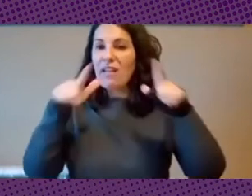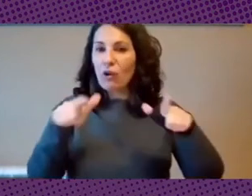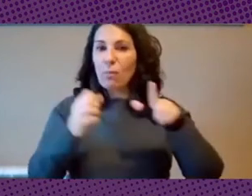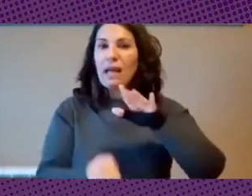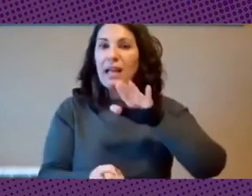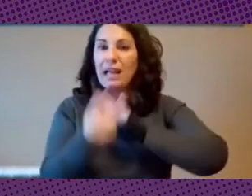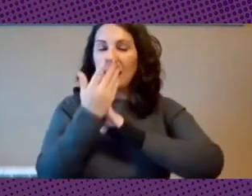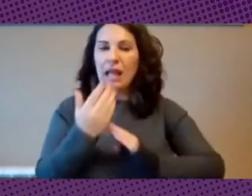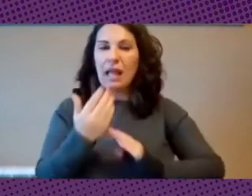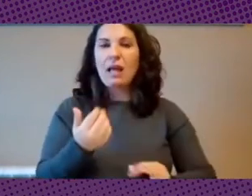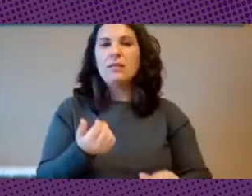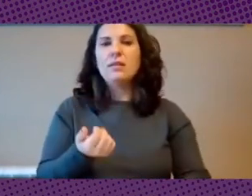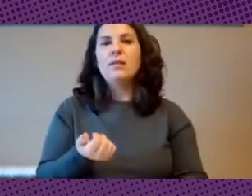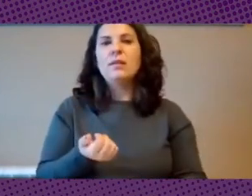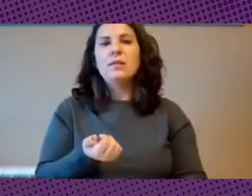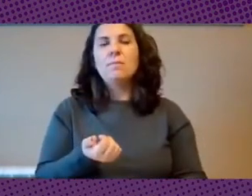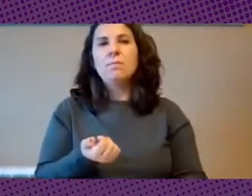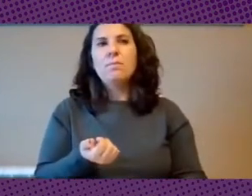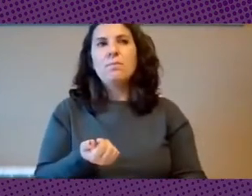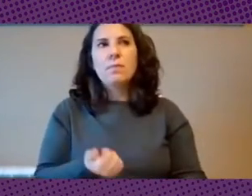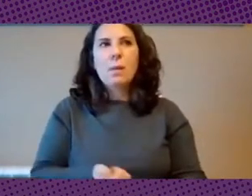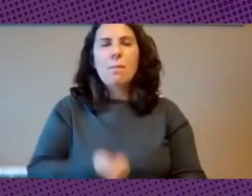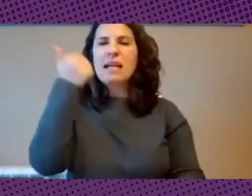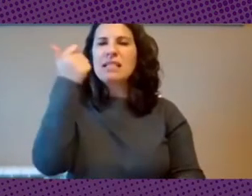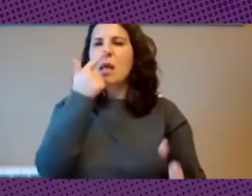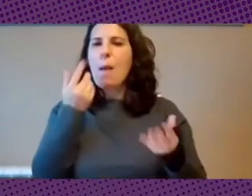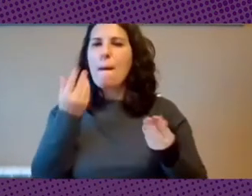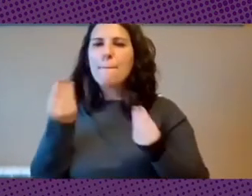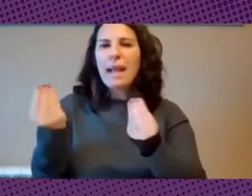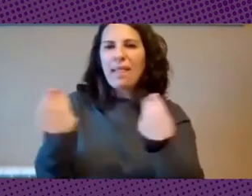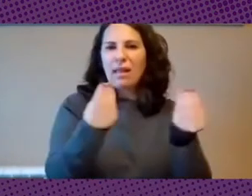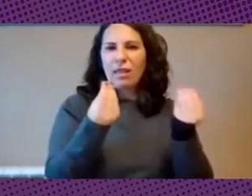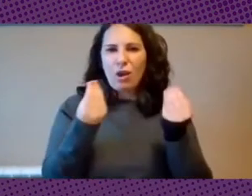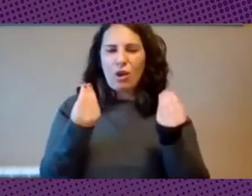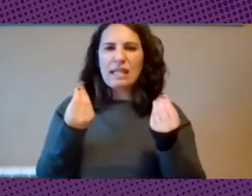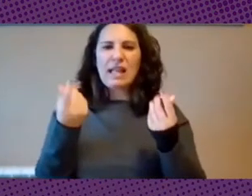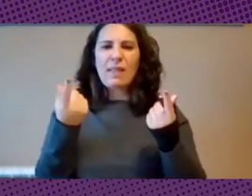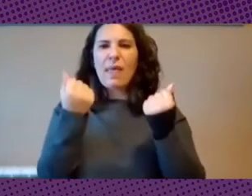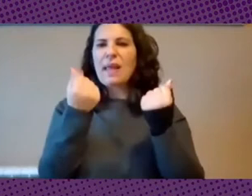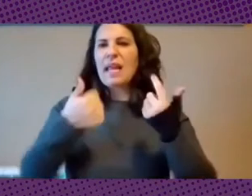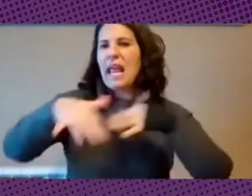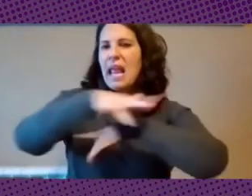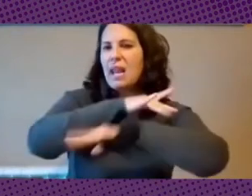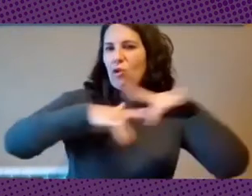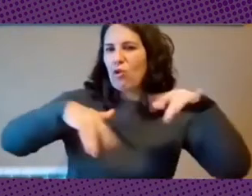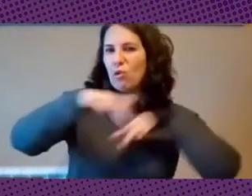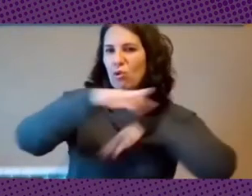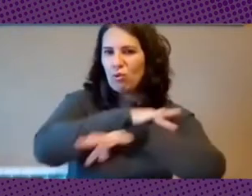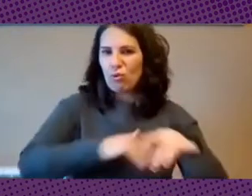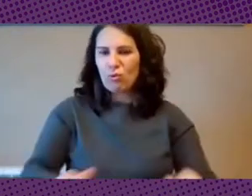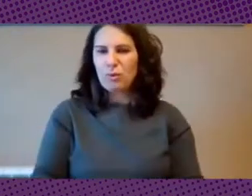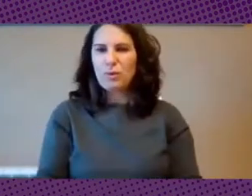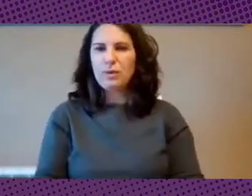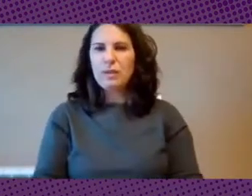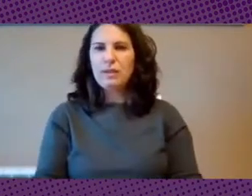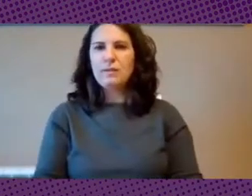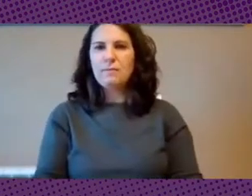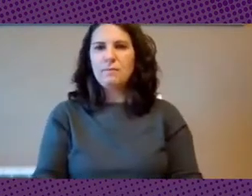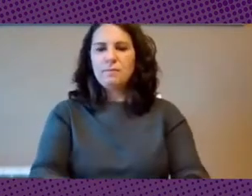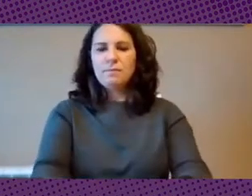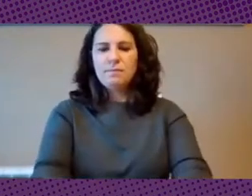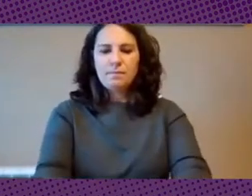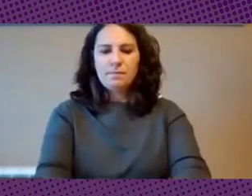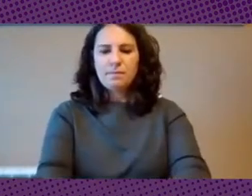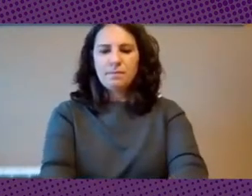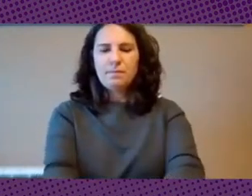the logic of creating investable asset classes in order to advance progress towards the sustainable